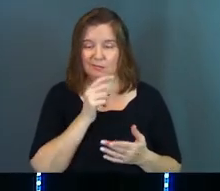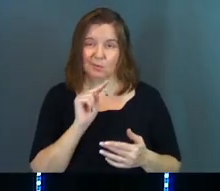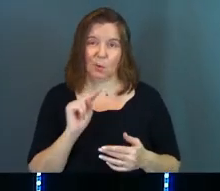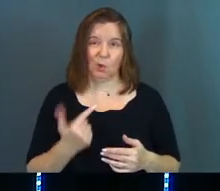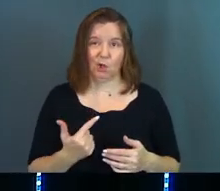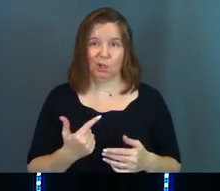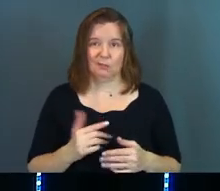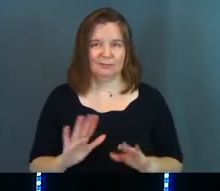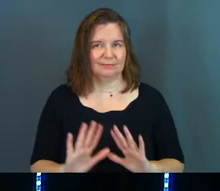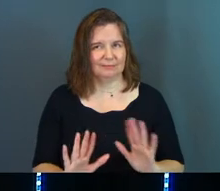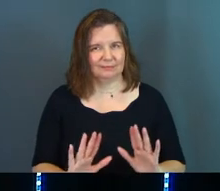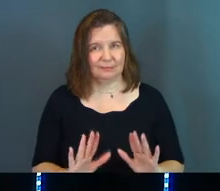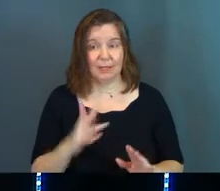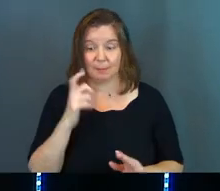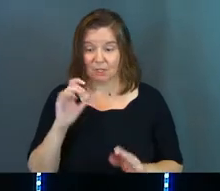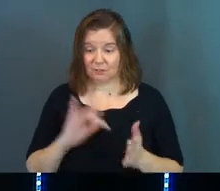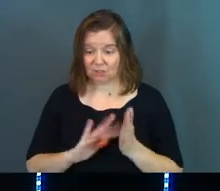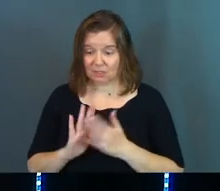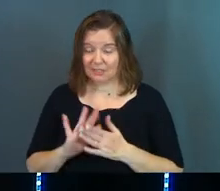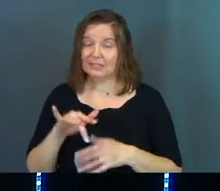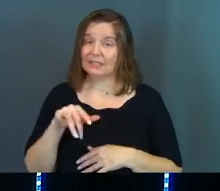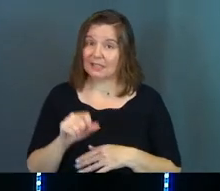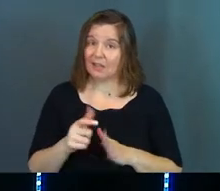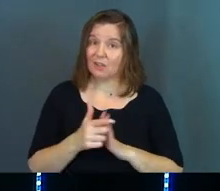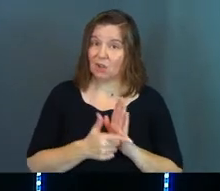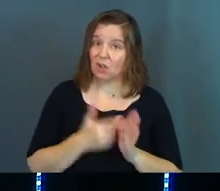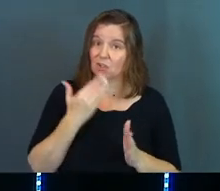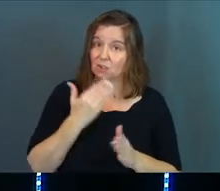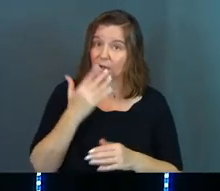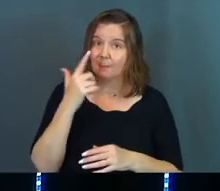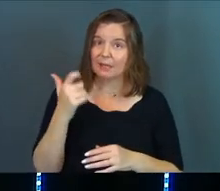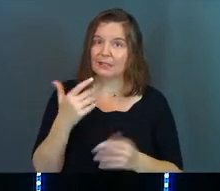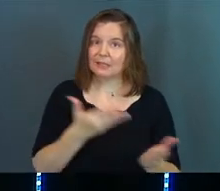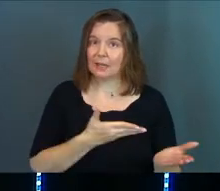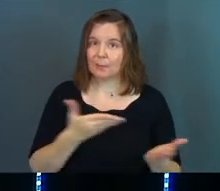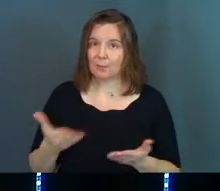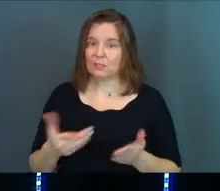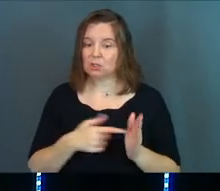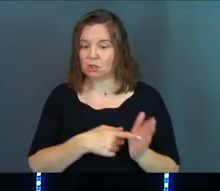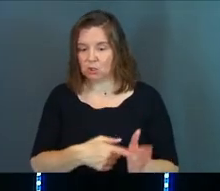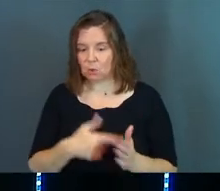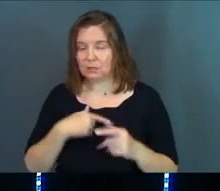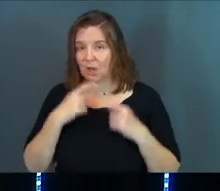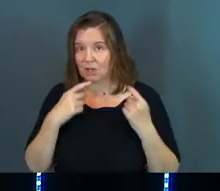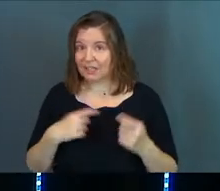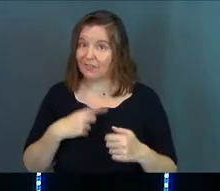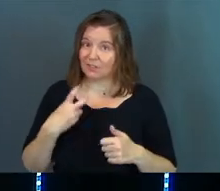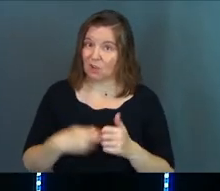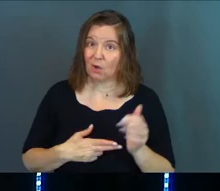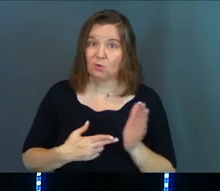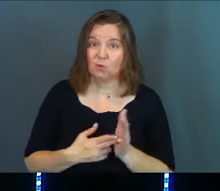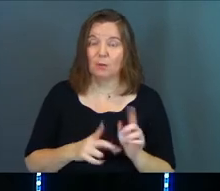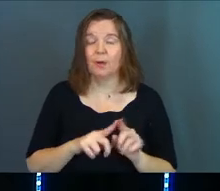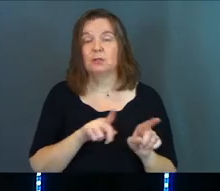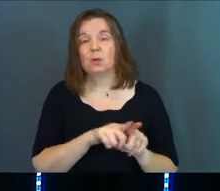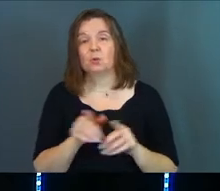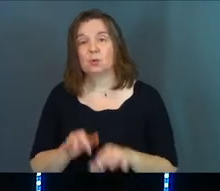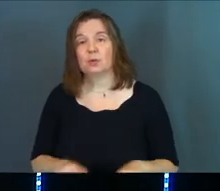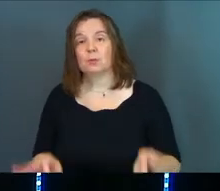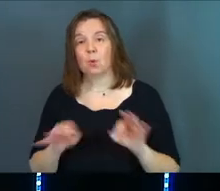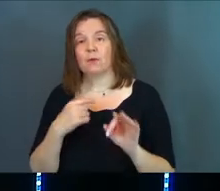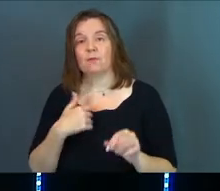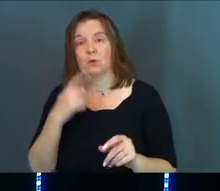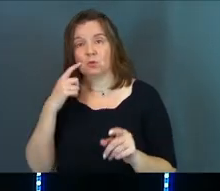good. Because of Jesus, yes, the law is good because it brings about and shows our sin, and that's a hard truth, but it's important for us